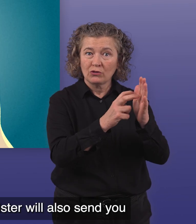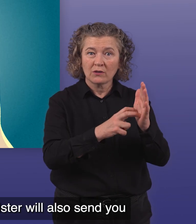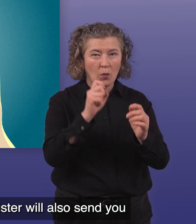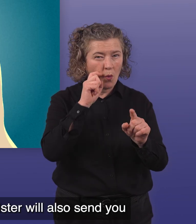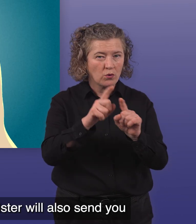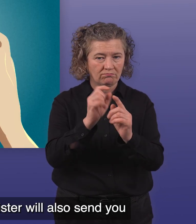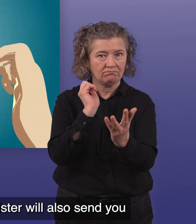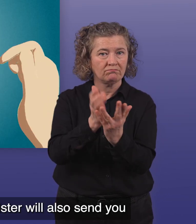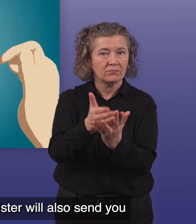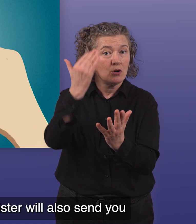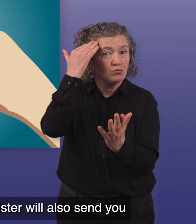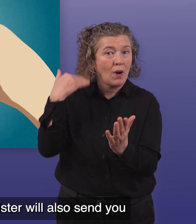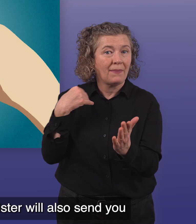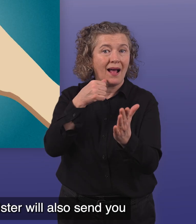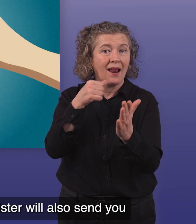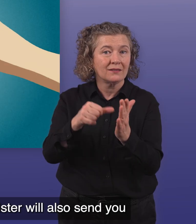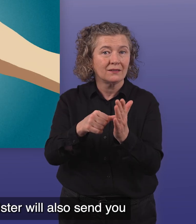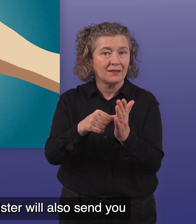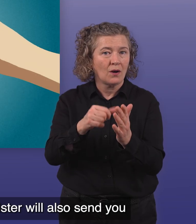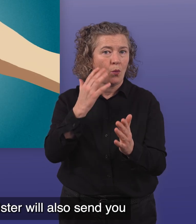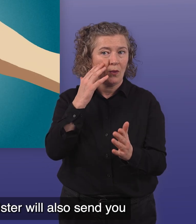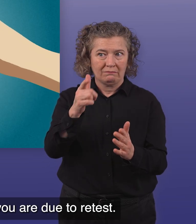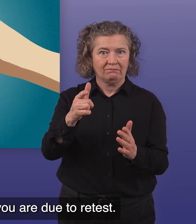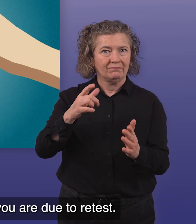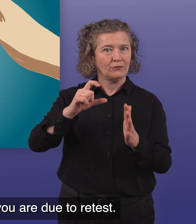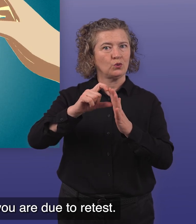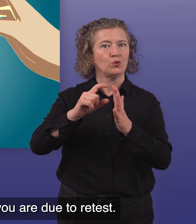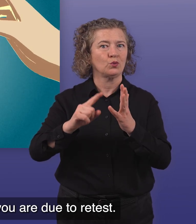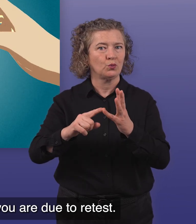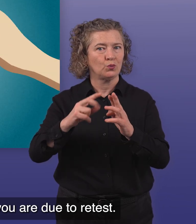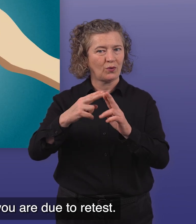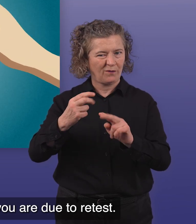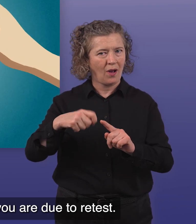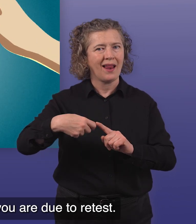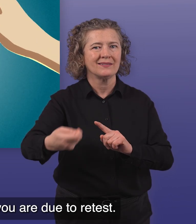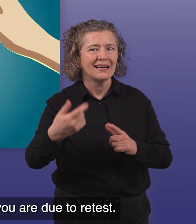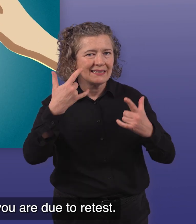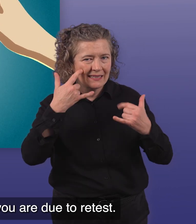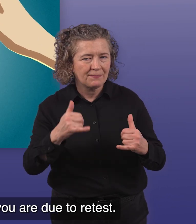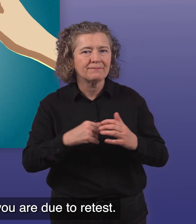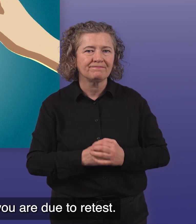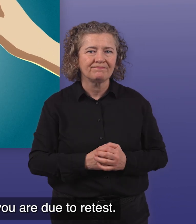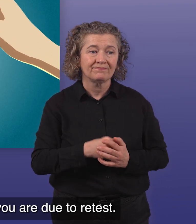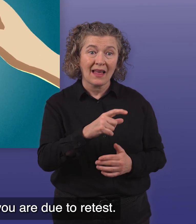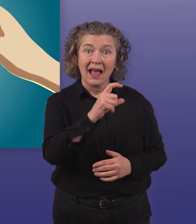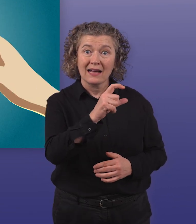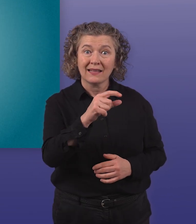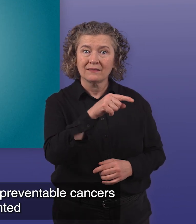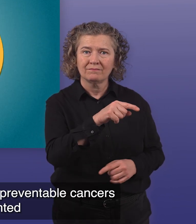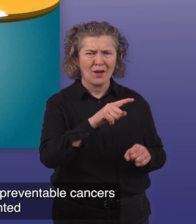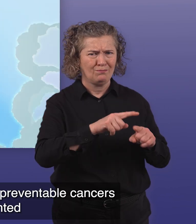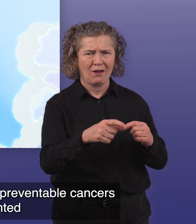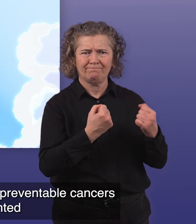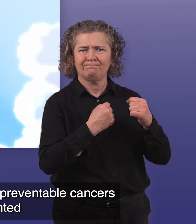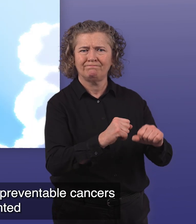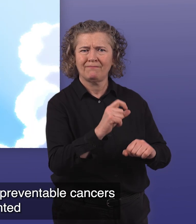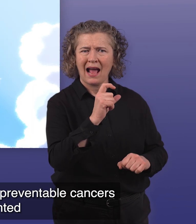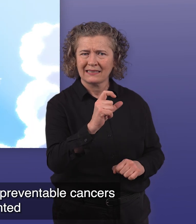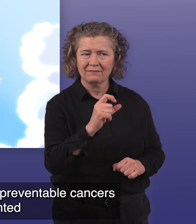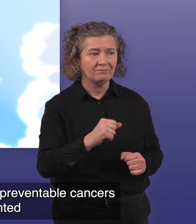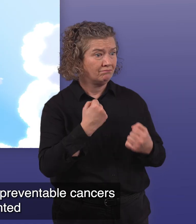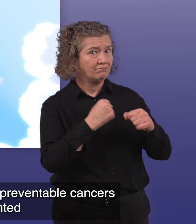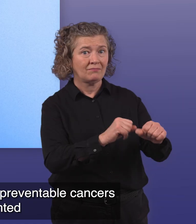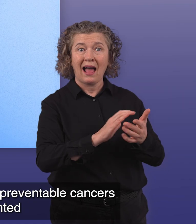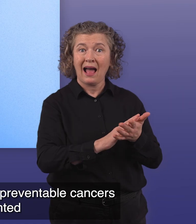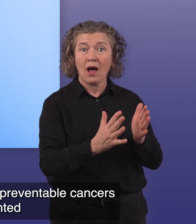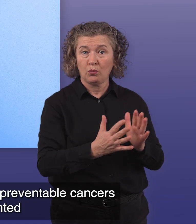The National Cancer Screening Register will also send you a reminder letter in the mail when you are due to retest. Cervical cancer is one of the